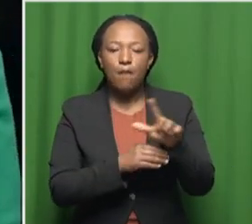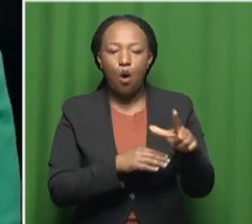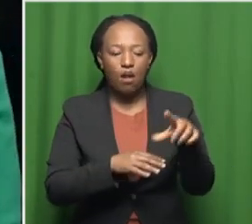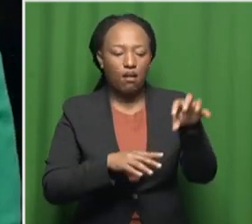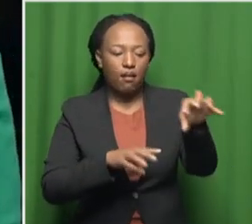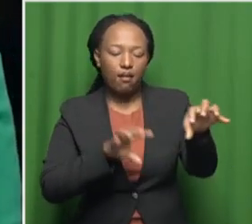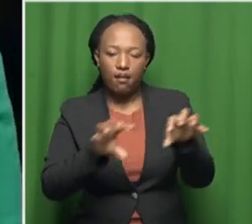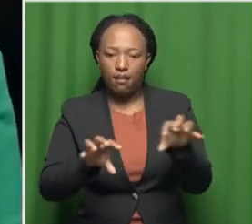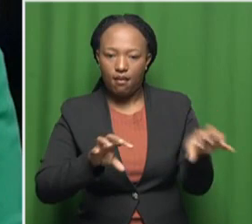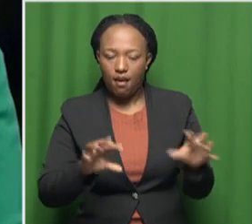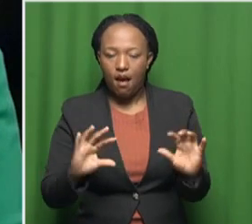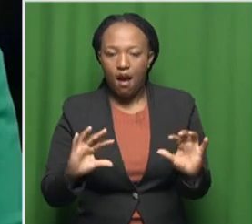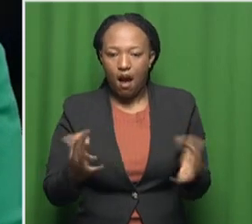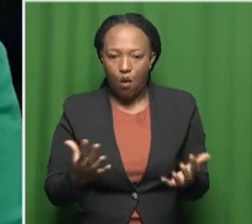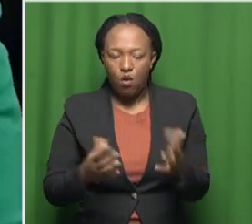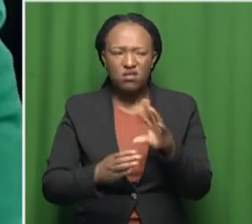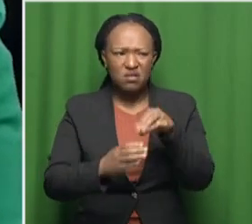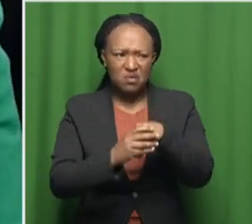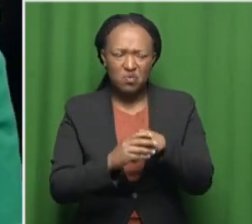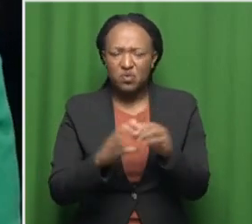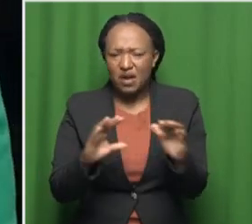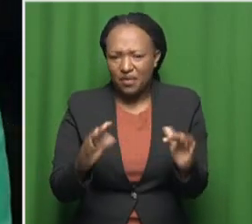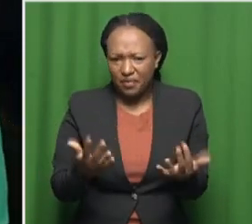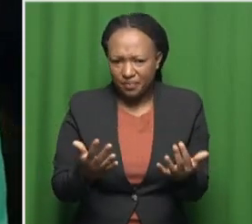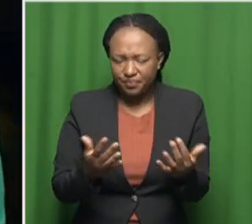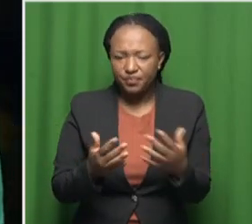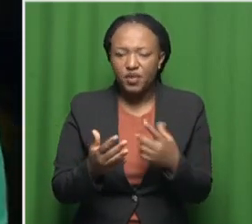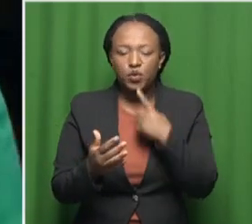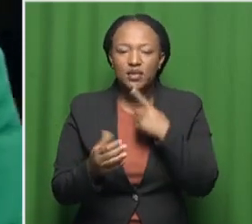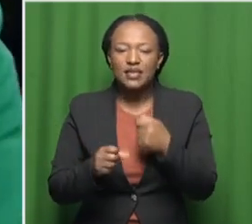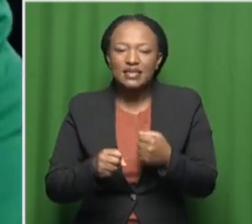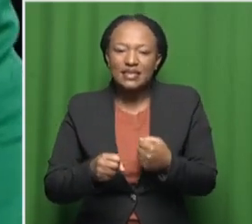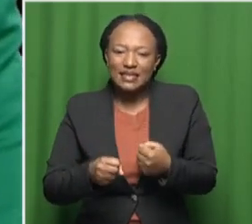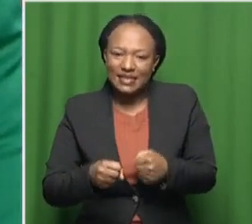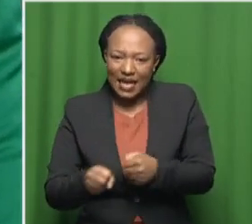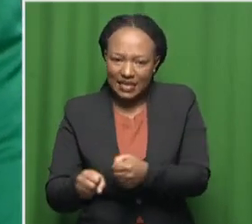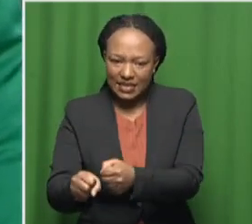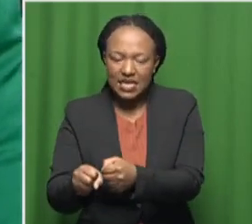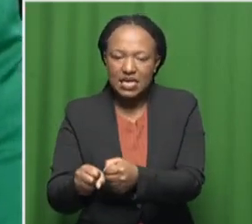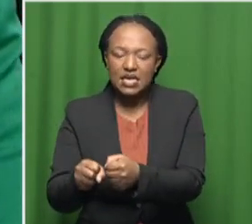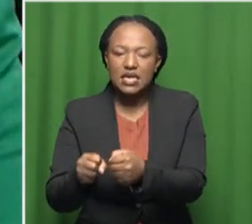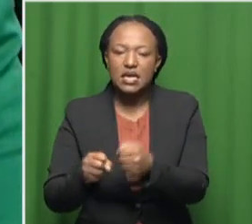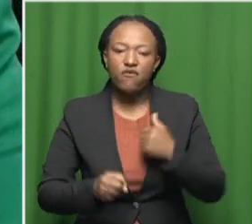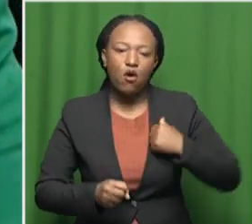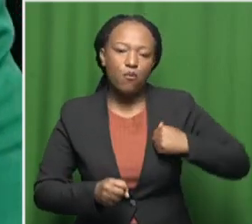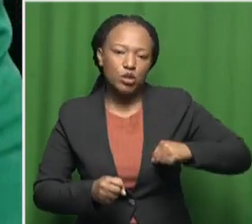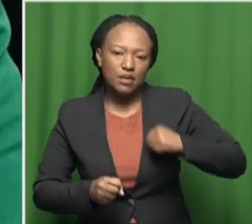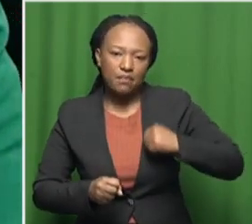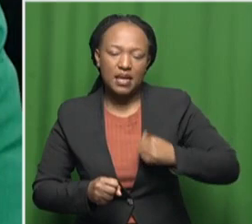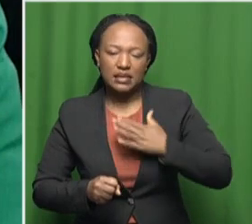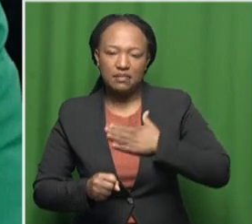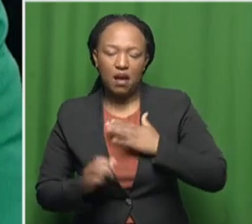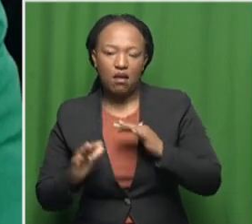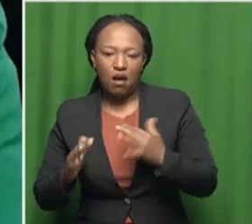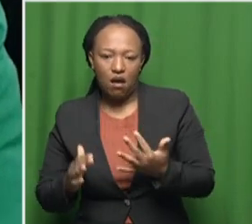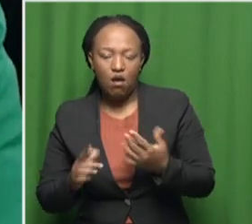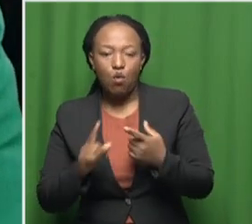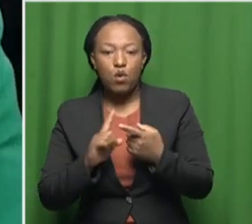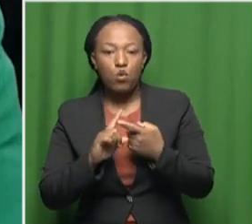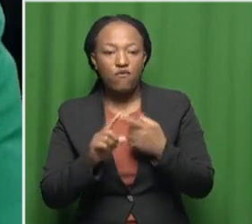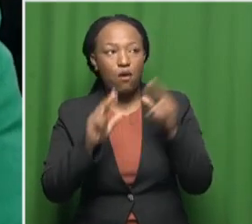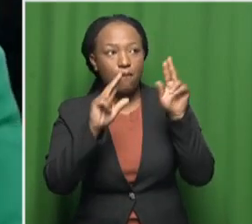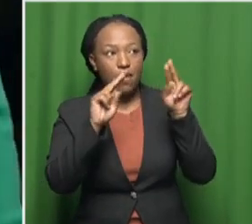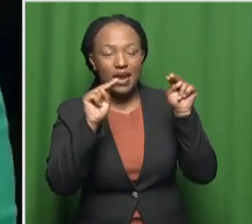but how do you include all of that to say, my strategy for this municipality is so that when we come from the province, when we come from national or